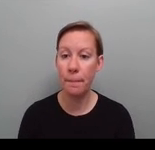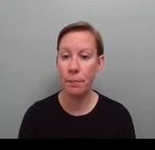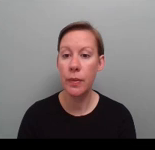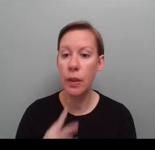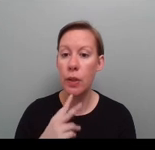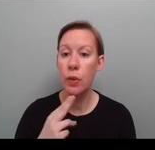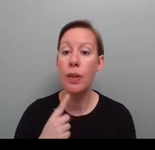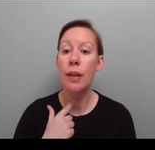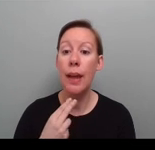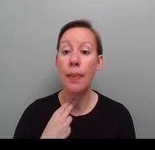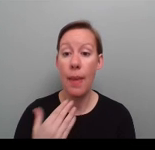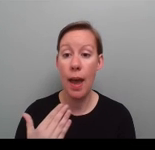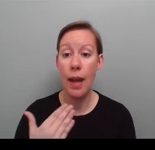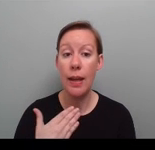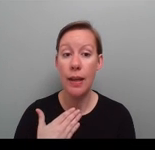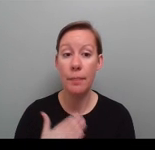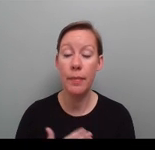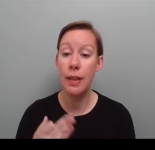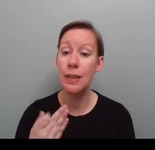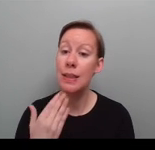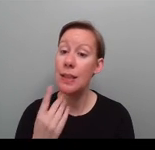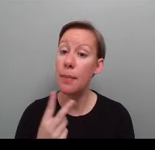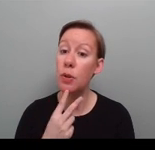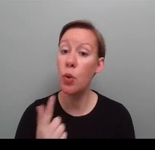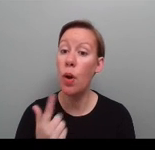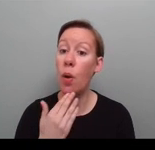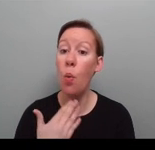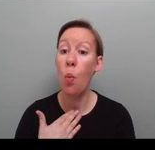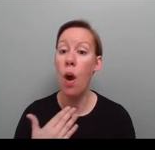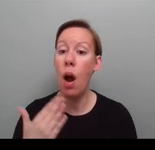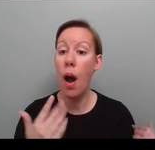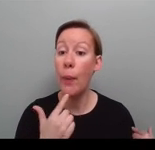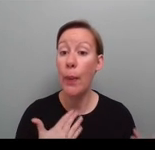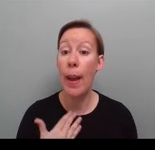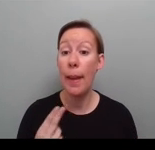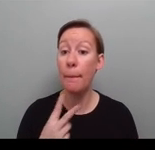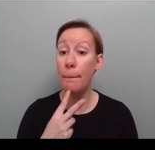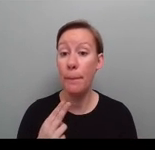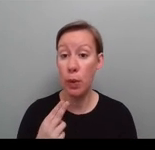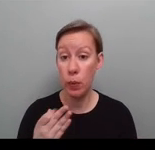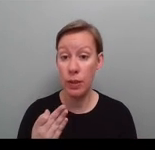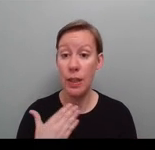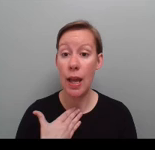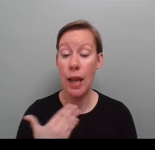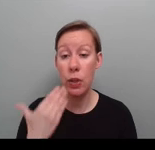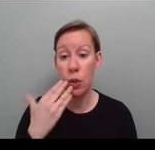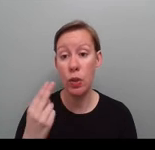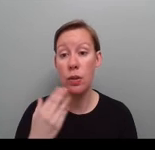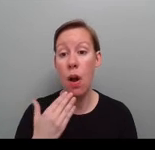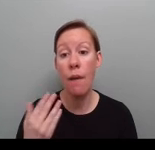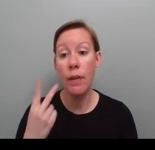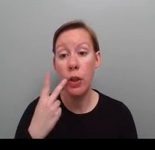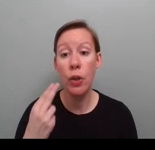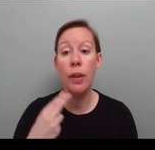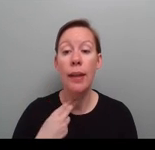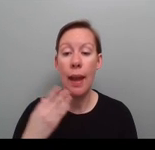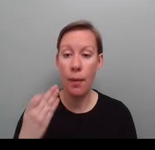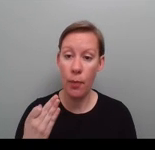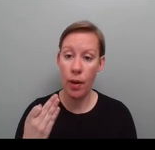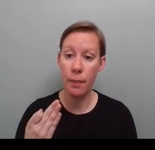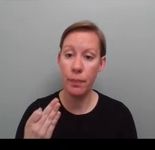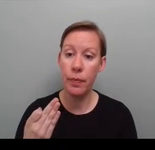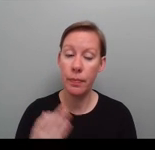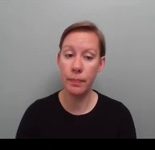quickly. You click that, steps you away, it mutes everything and turns off your camera. When you're back in your session, you just